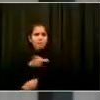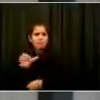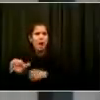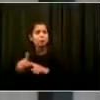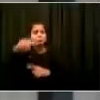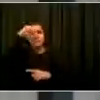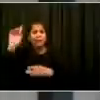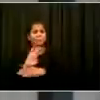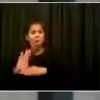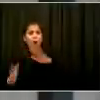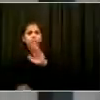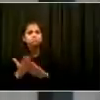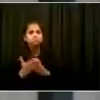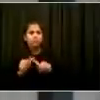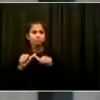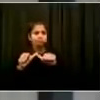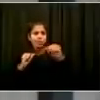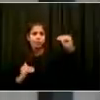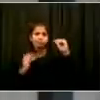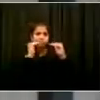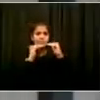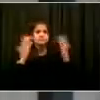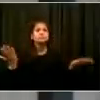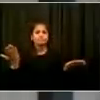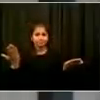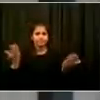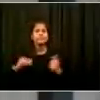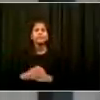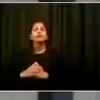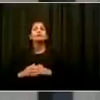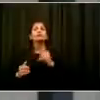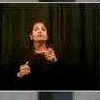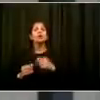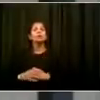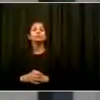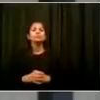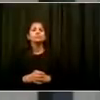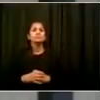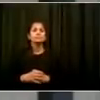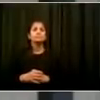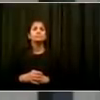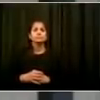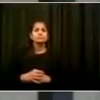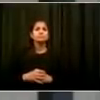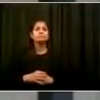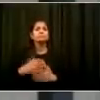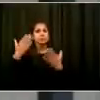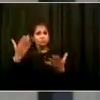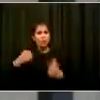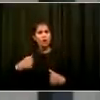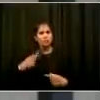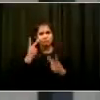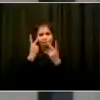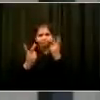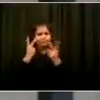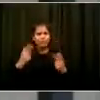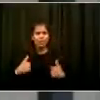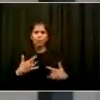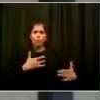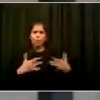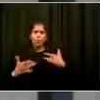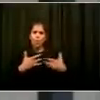when I look at these things, I understand the concerns. These developers would share that Black